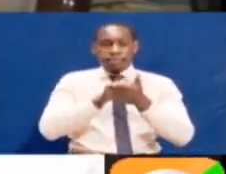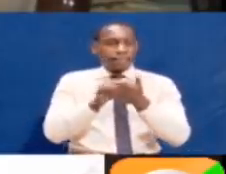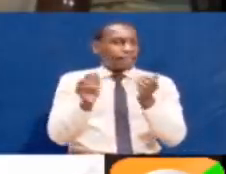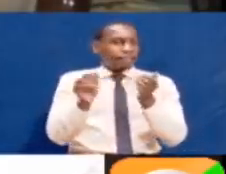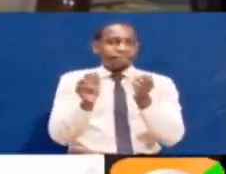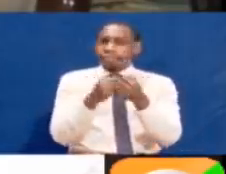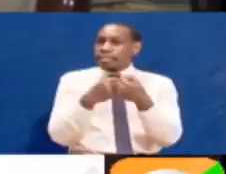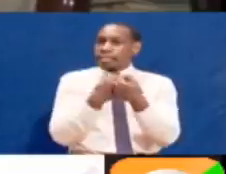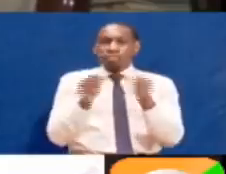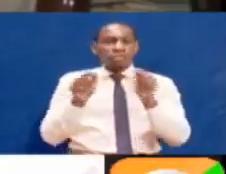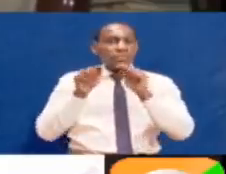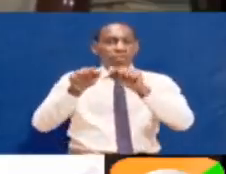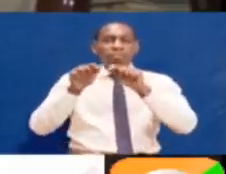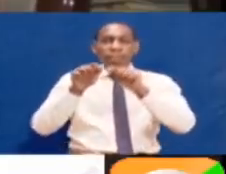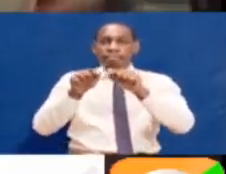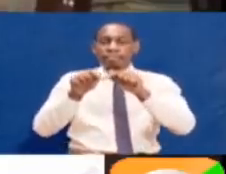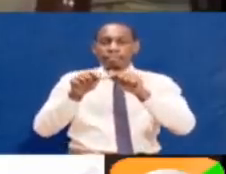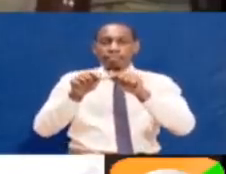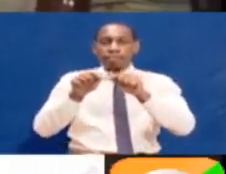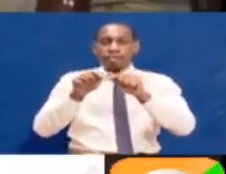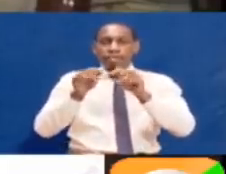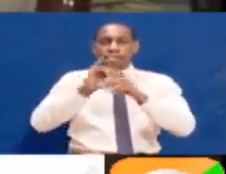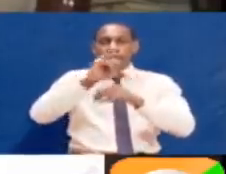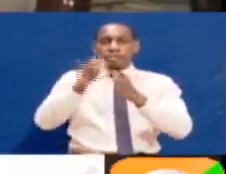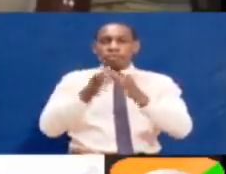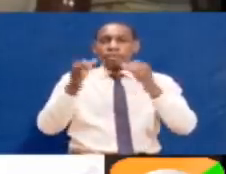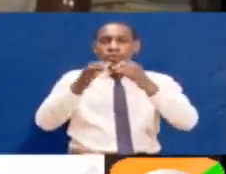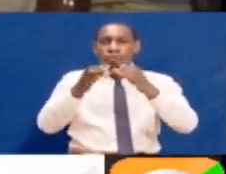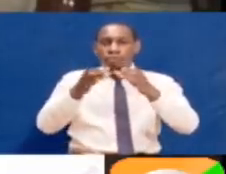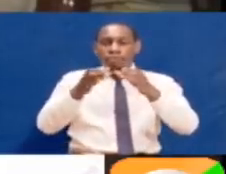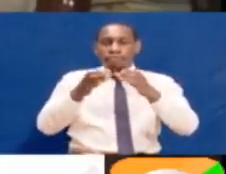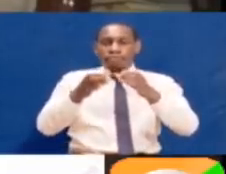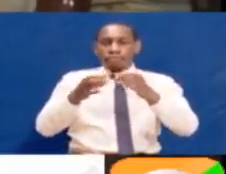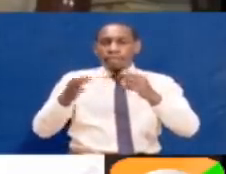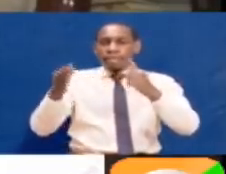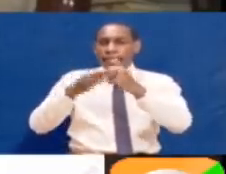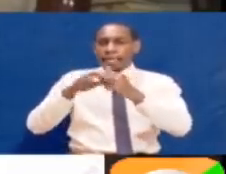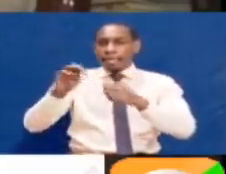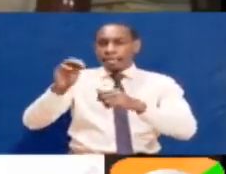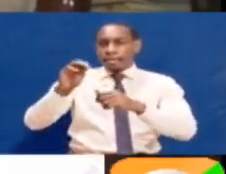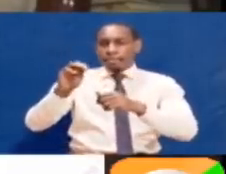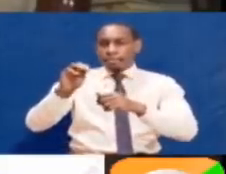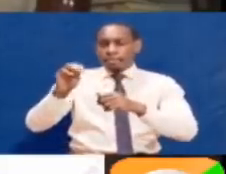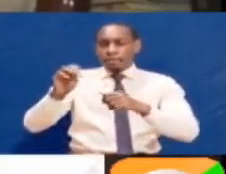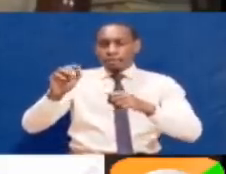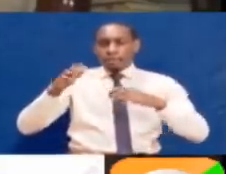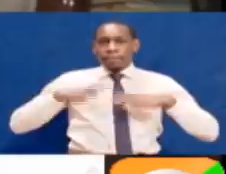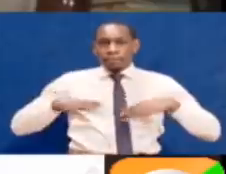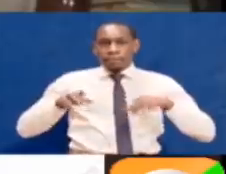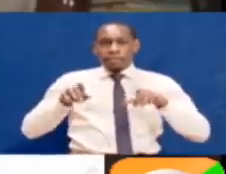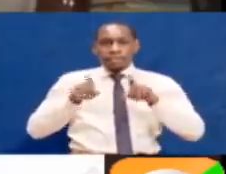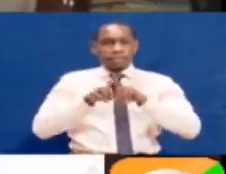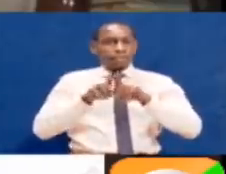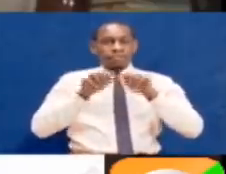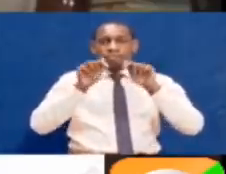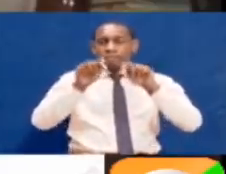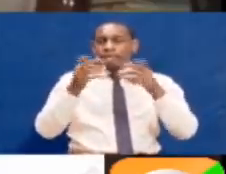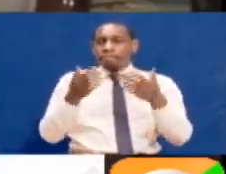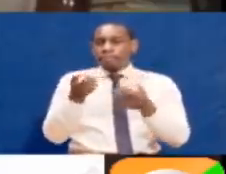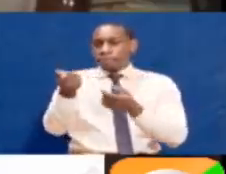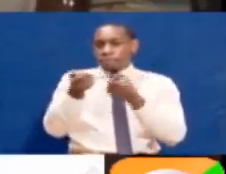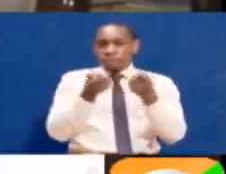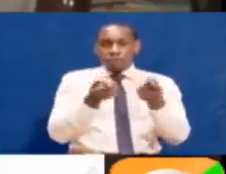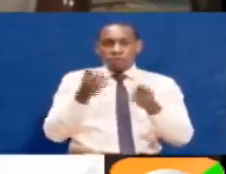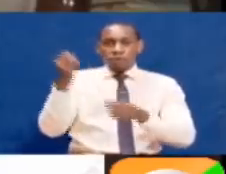really blame the whole Jubilee family of 8 million citizens of this republic. You should just blame